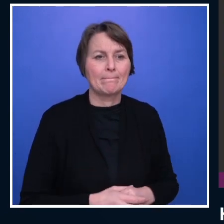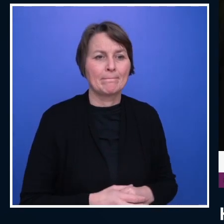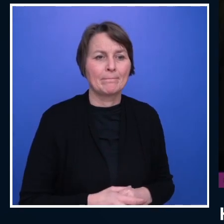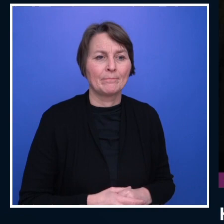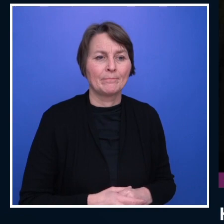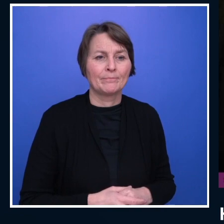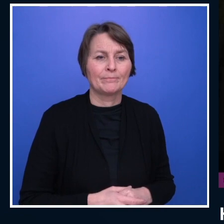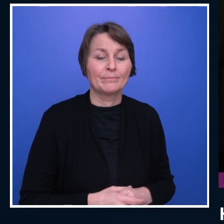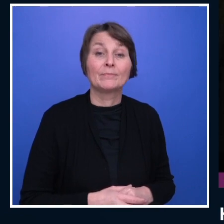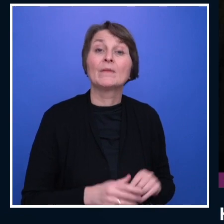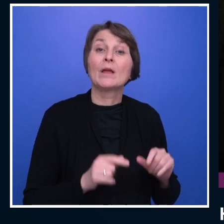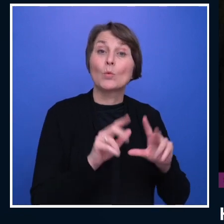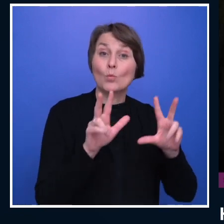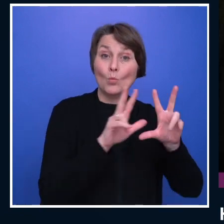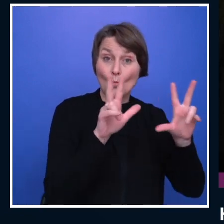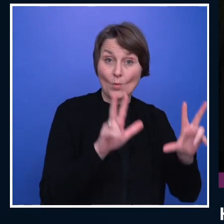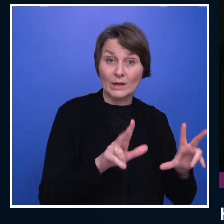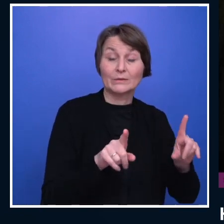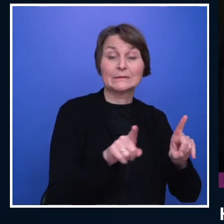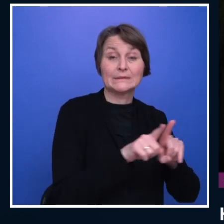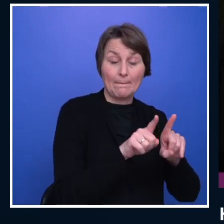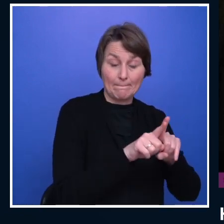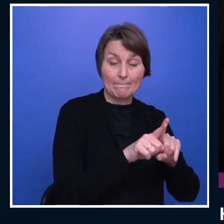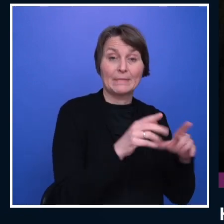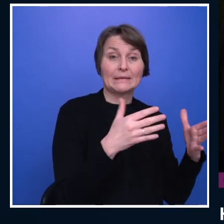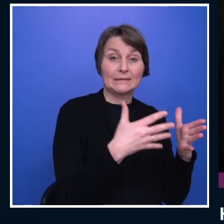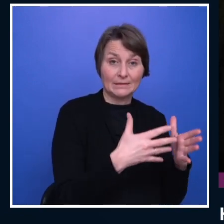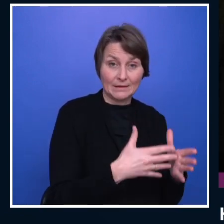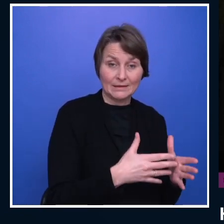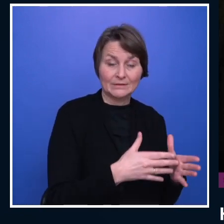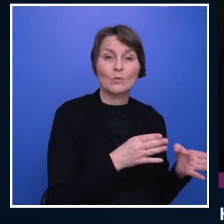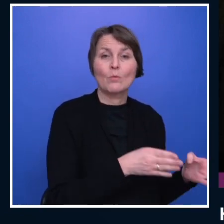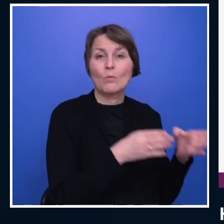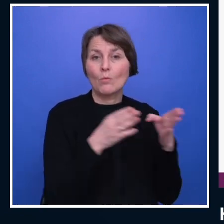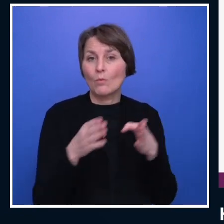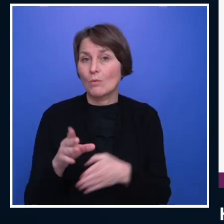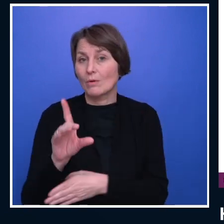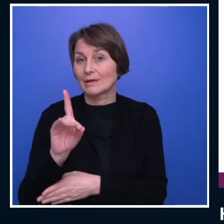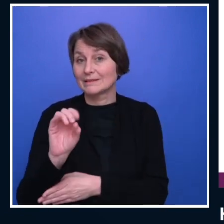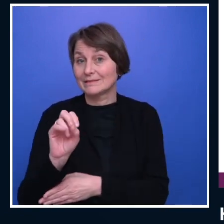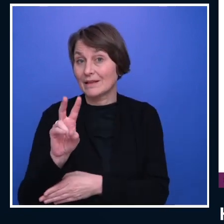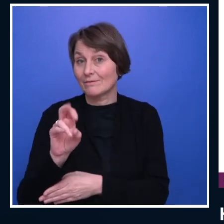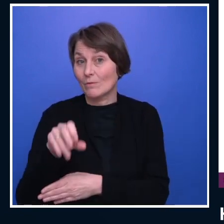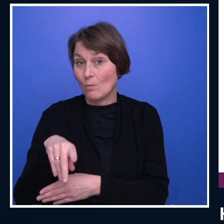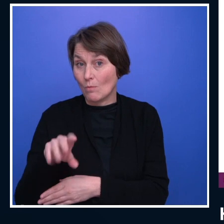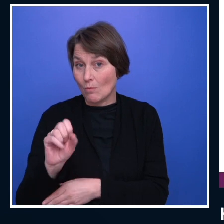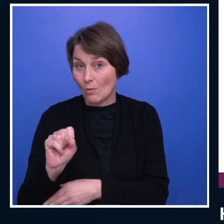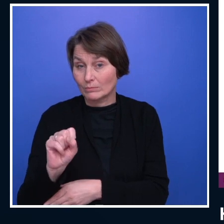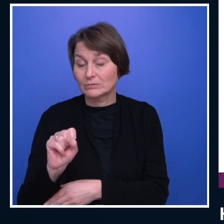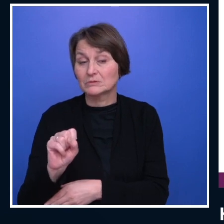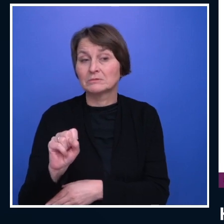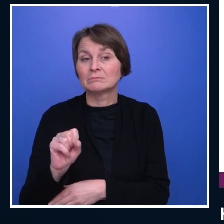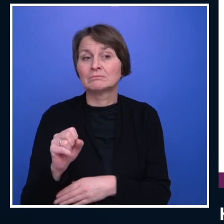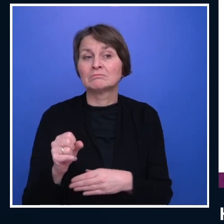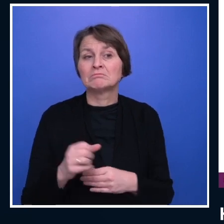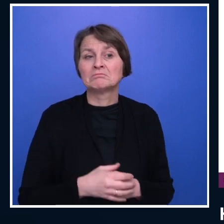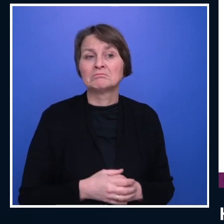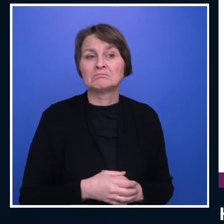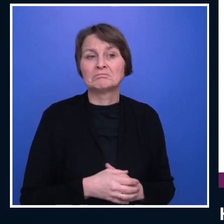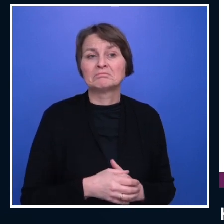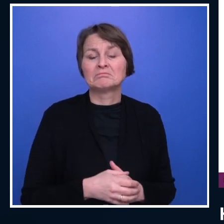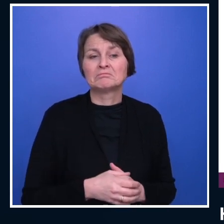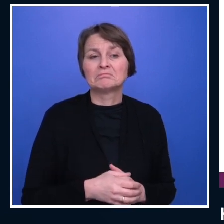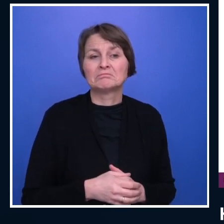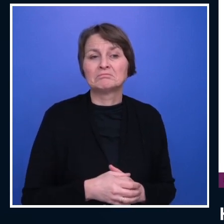if we go over to DevOps, or certainly GitHub Actions, I can do the exact